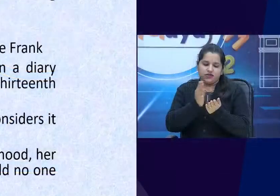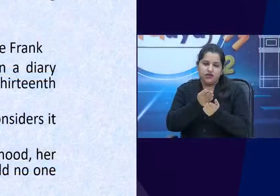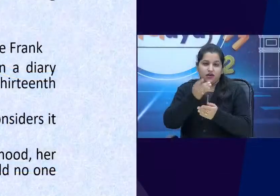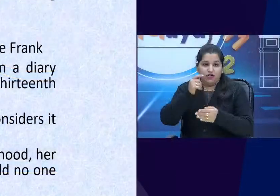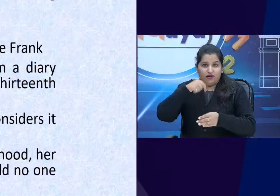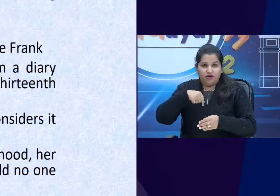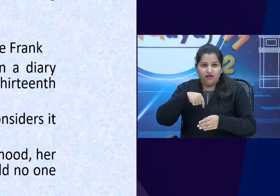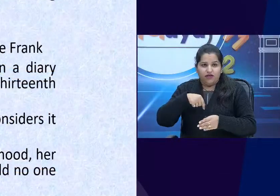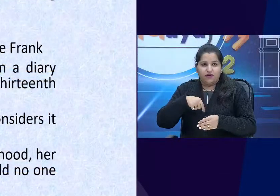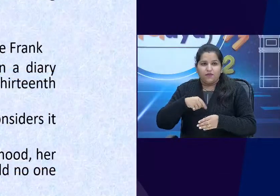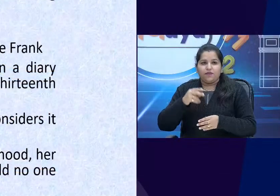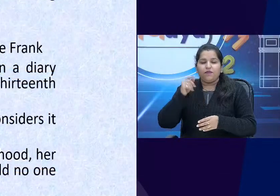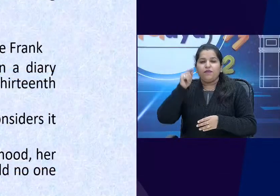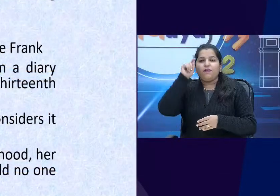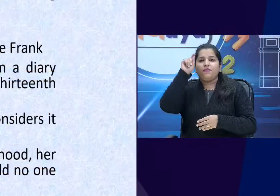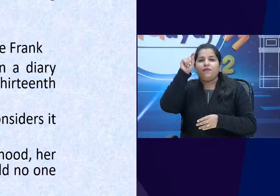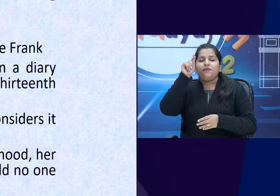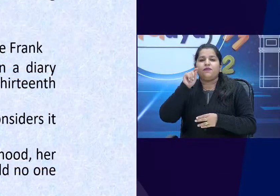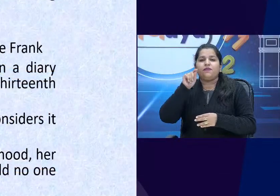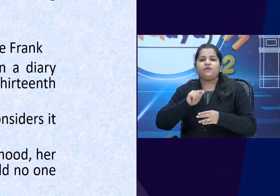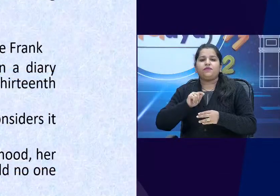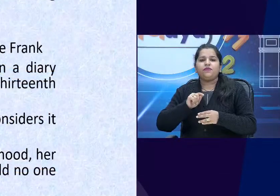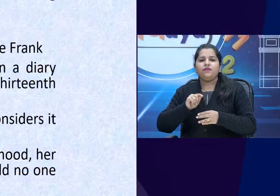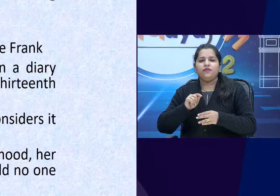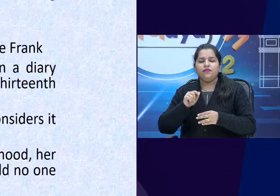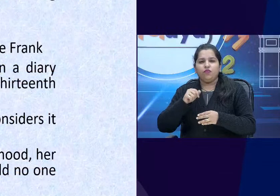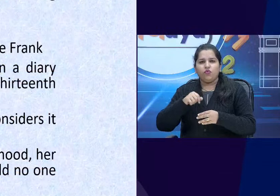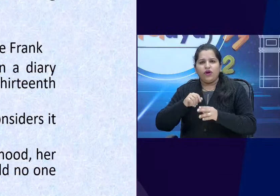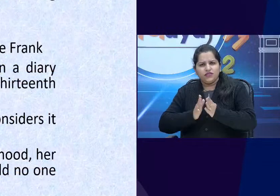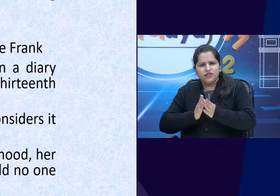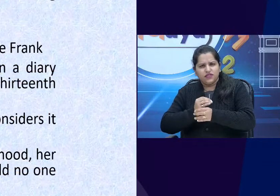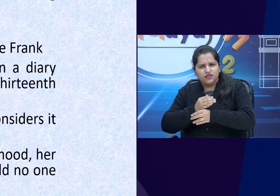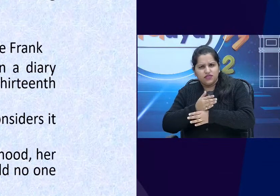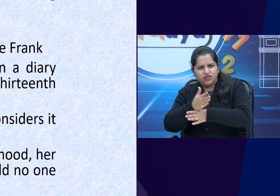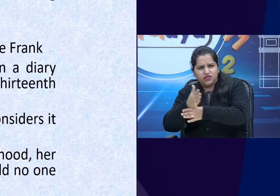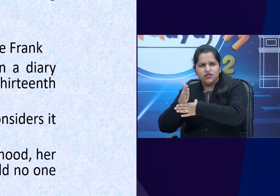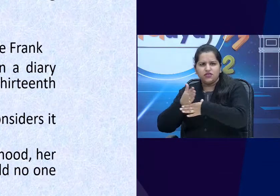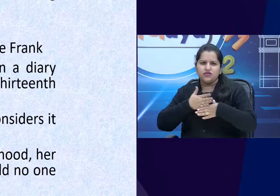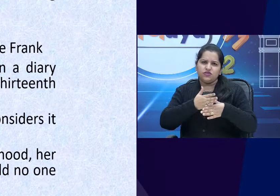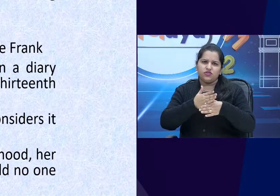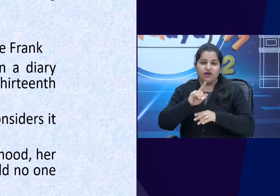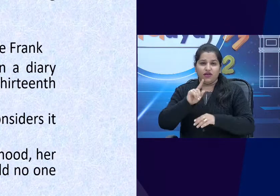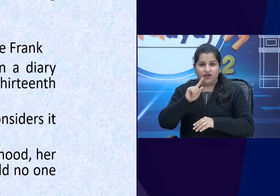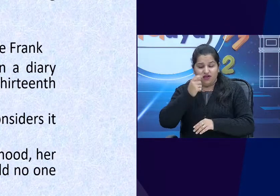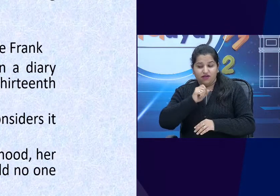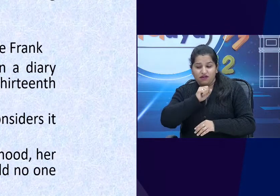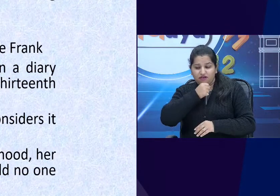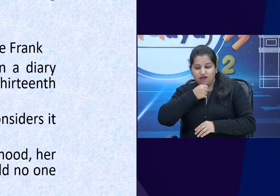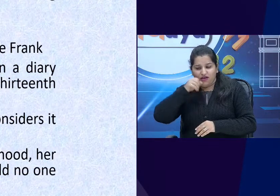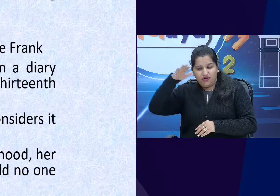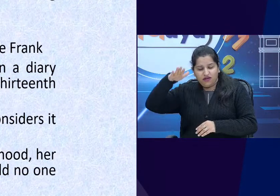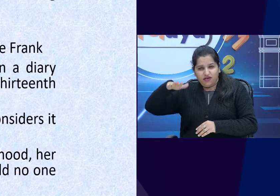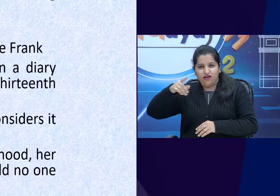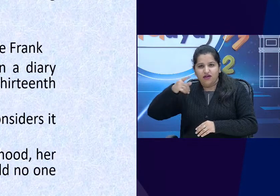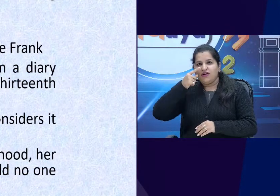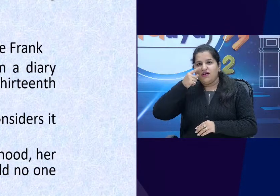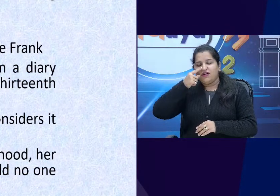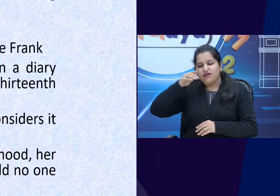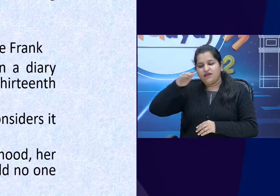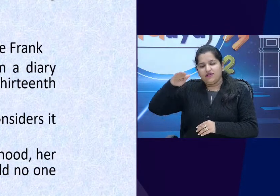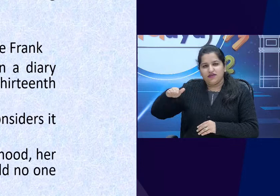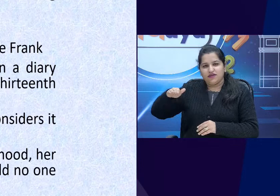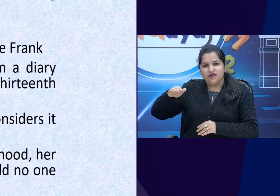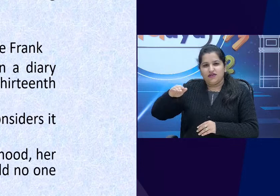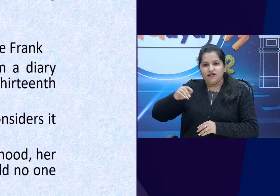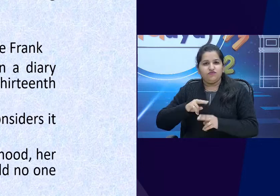portions, expertise, certain portions of the diary of a young girl. The young girl is none